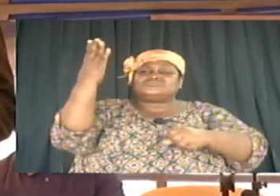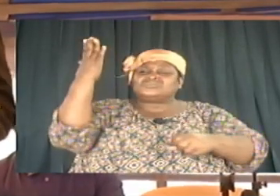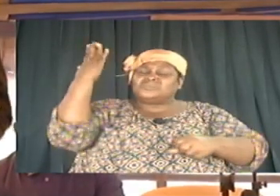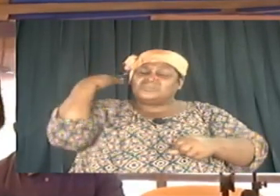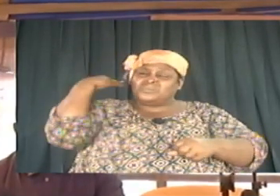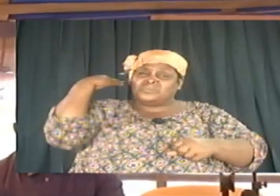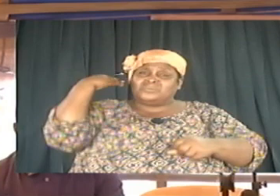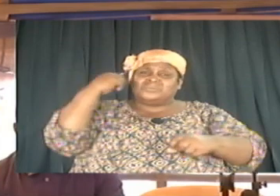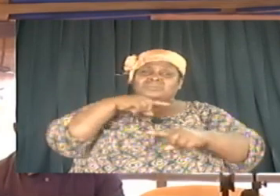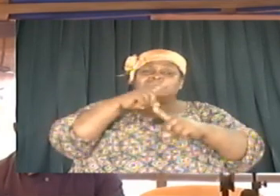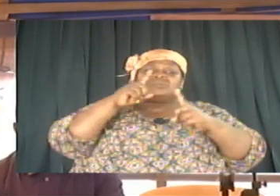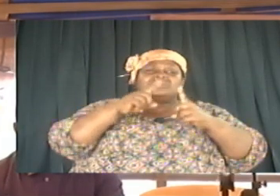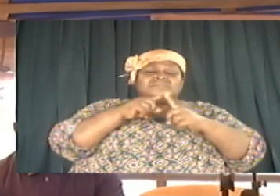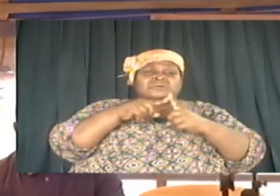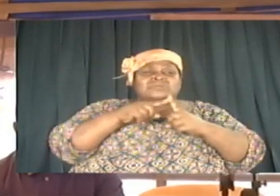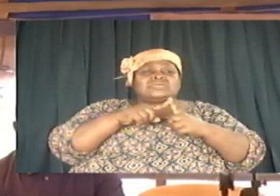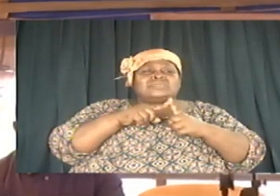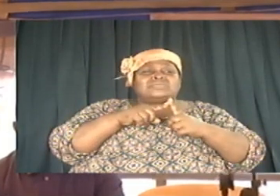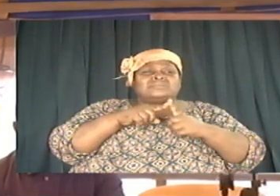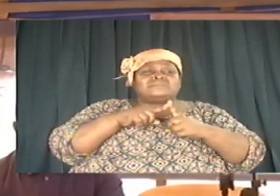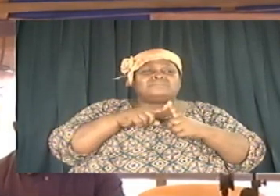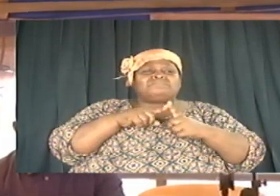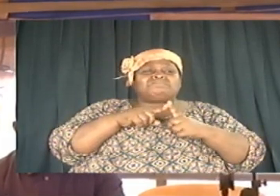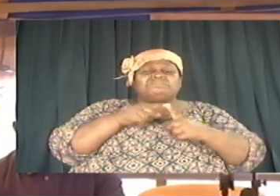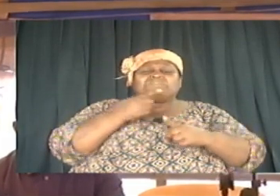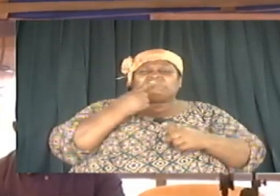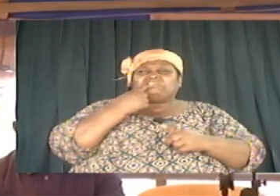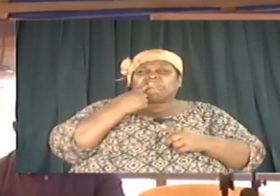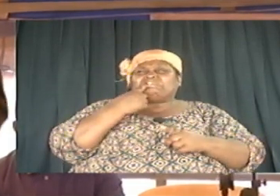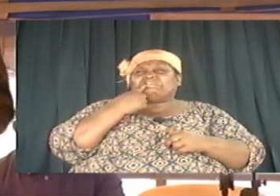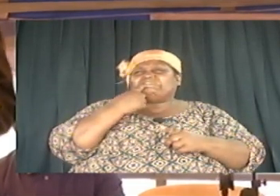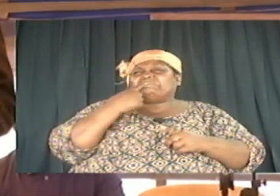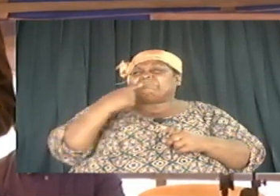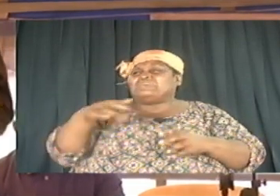when indeed, it was a bitter cup,